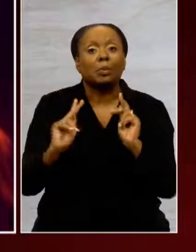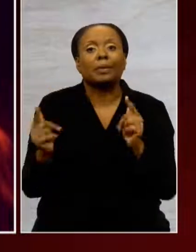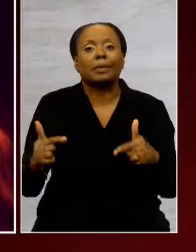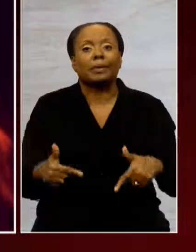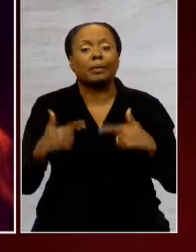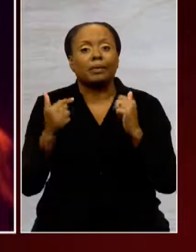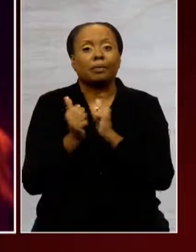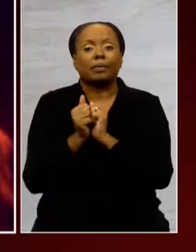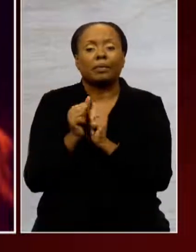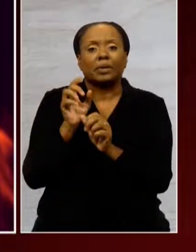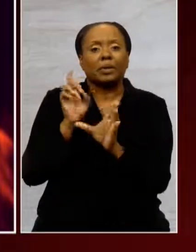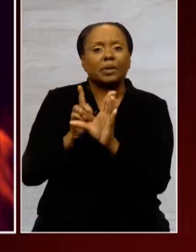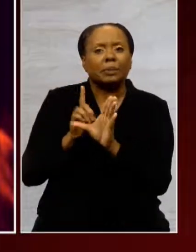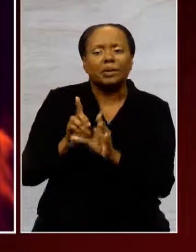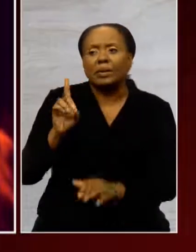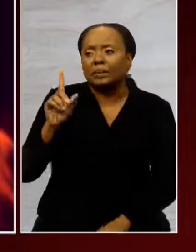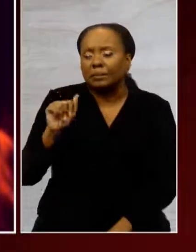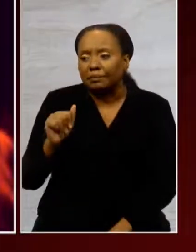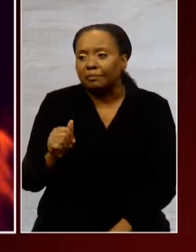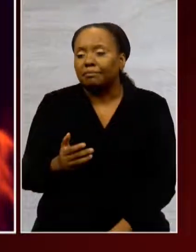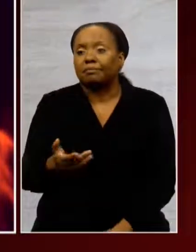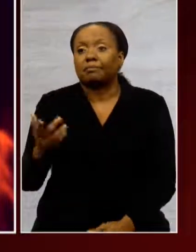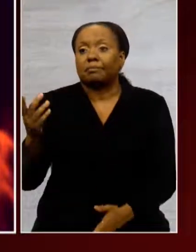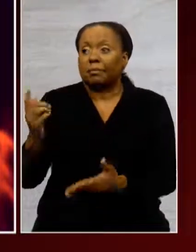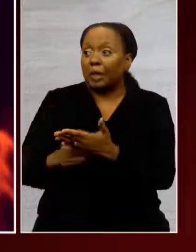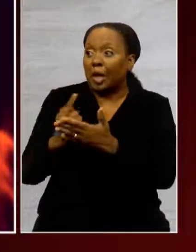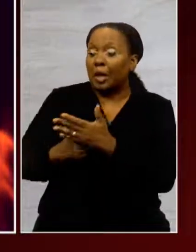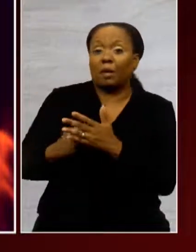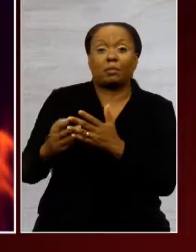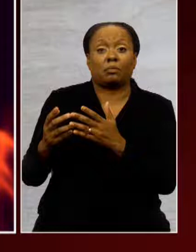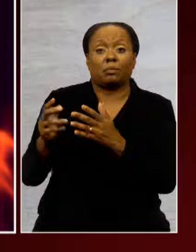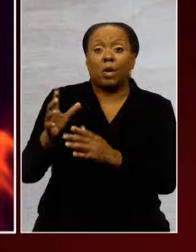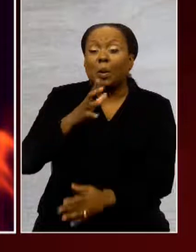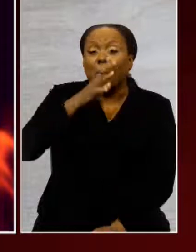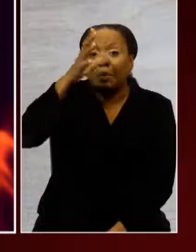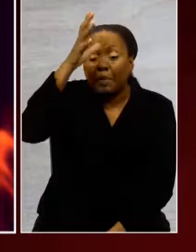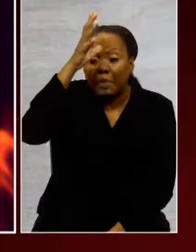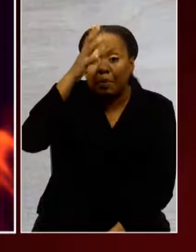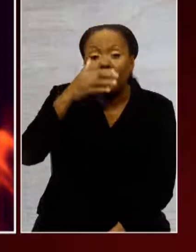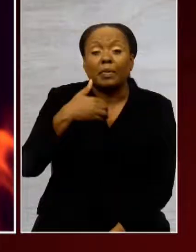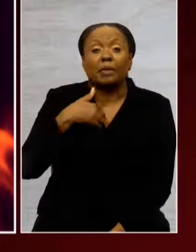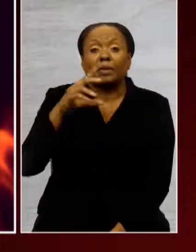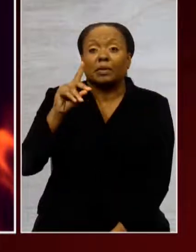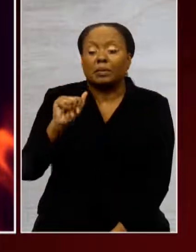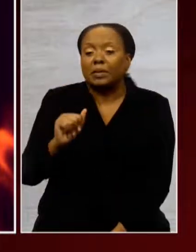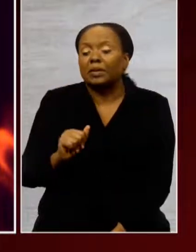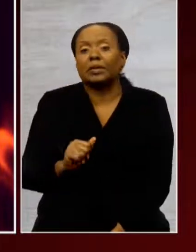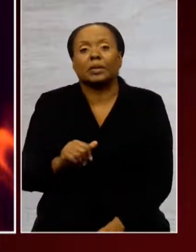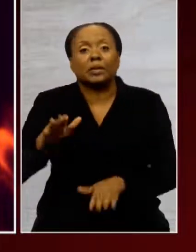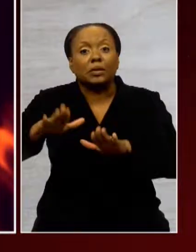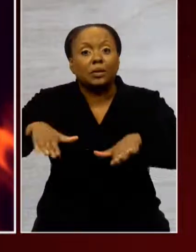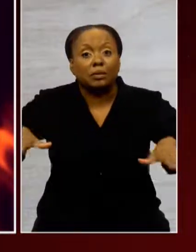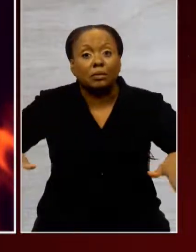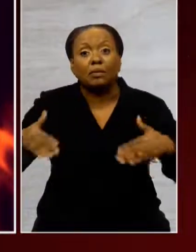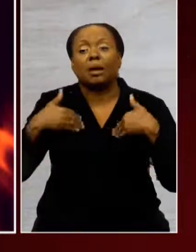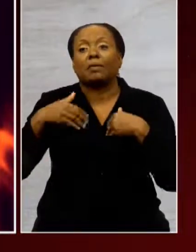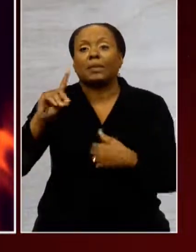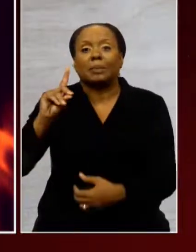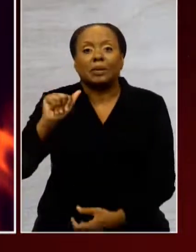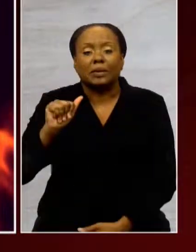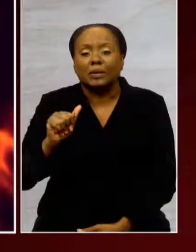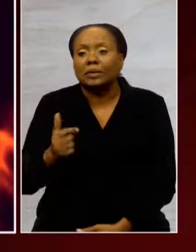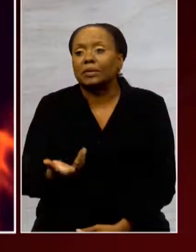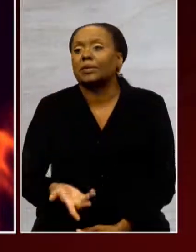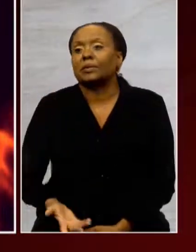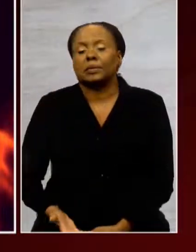people whose their parents or their sons or daughters are living with disabilities as well. So it's